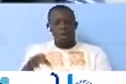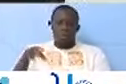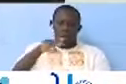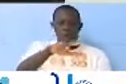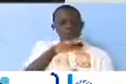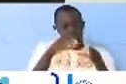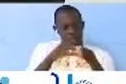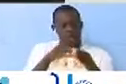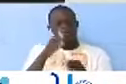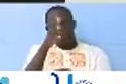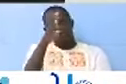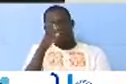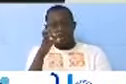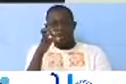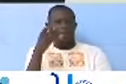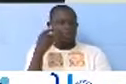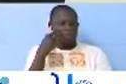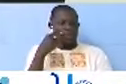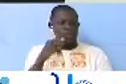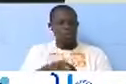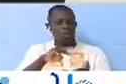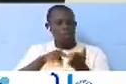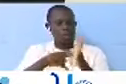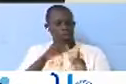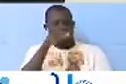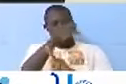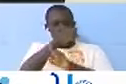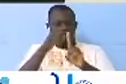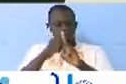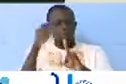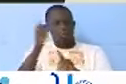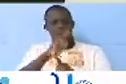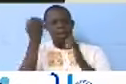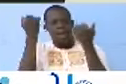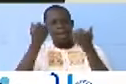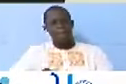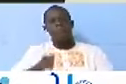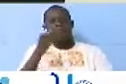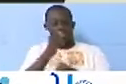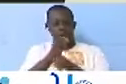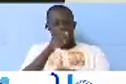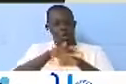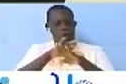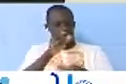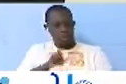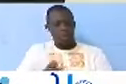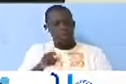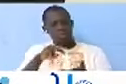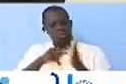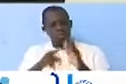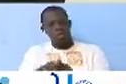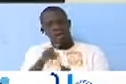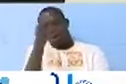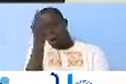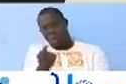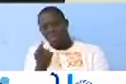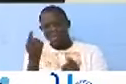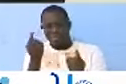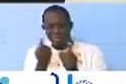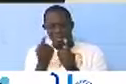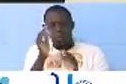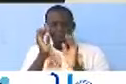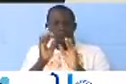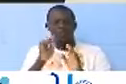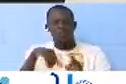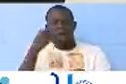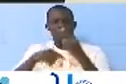his condition then, what are you saying was the cause of that condition? The fact that the only thing that remained for him was death.